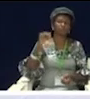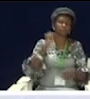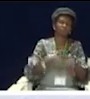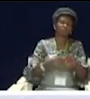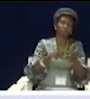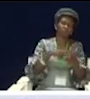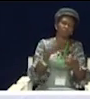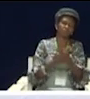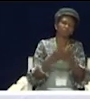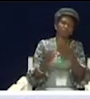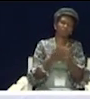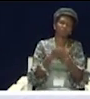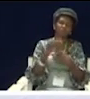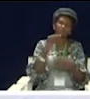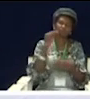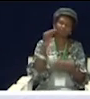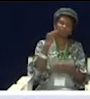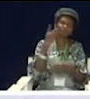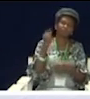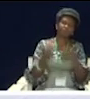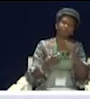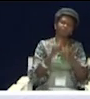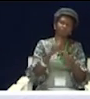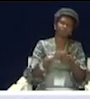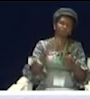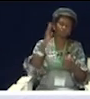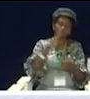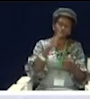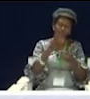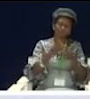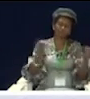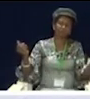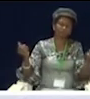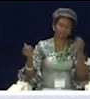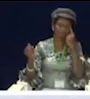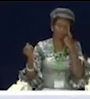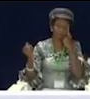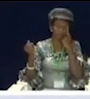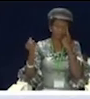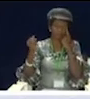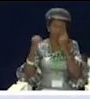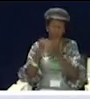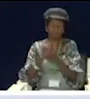home, the problem will be solved.